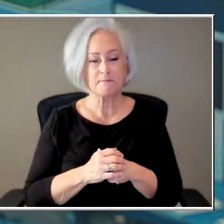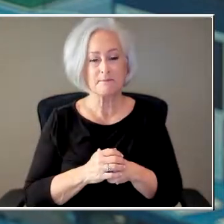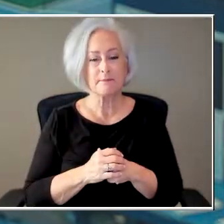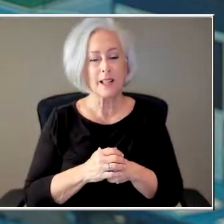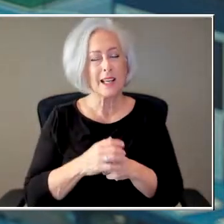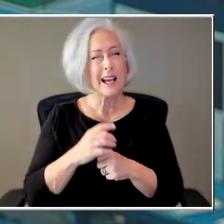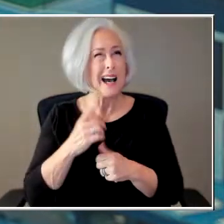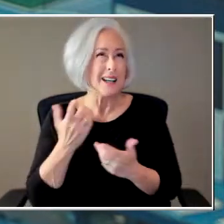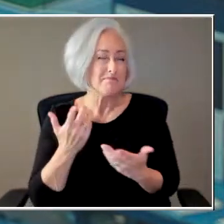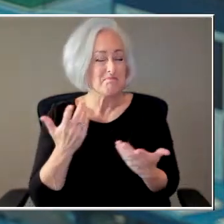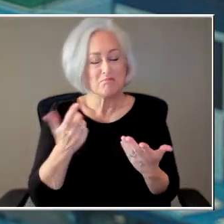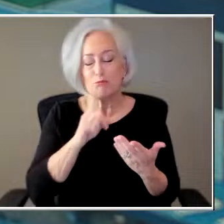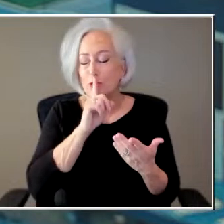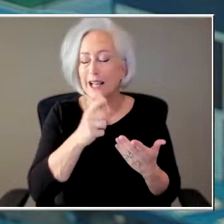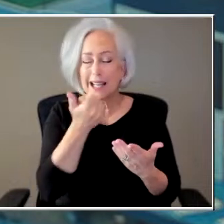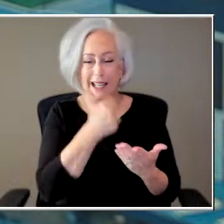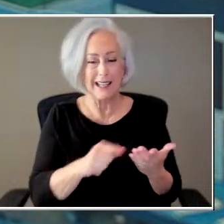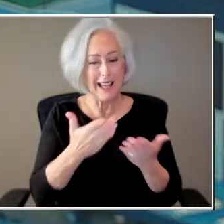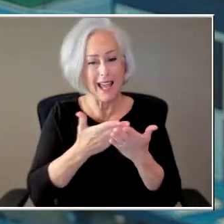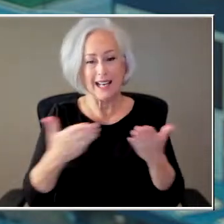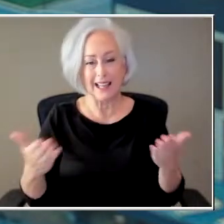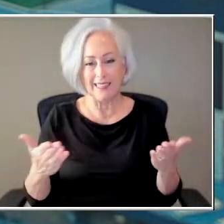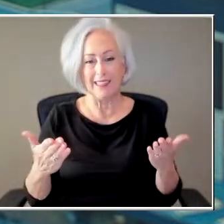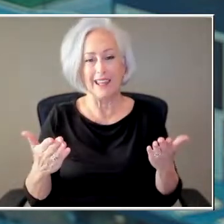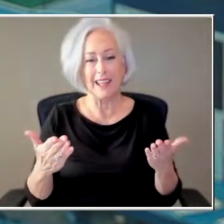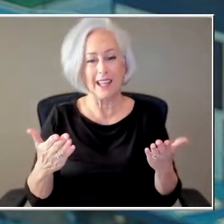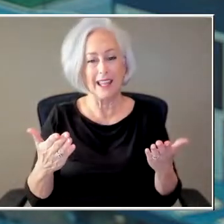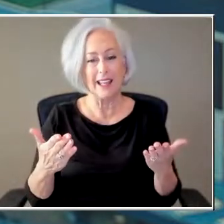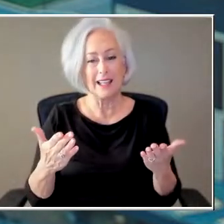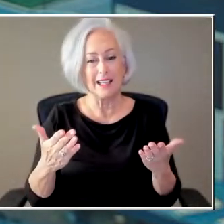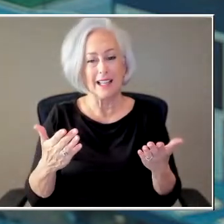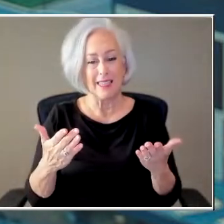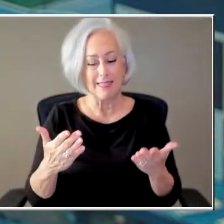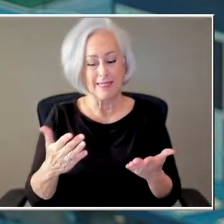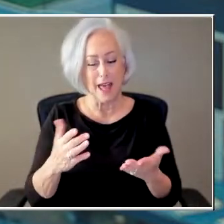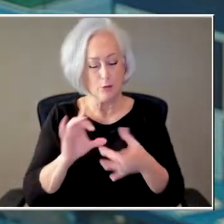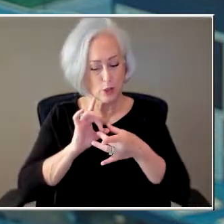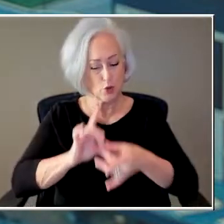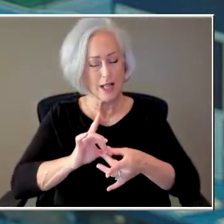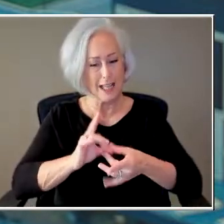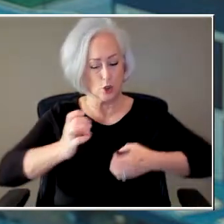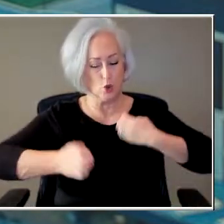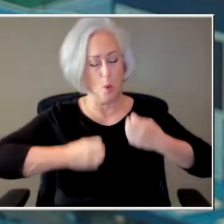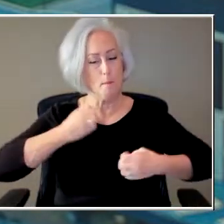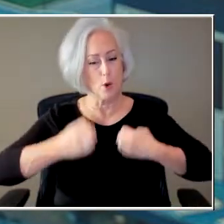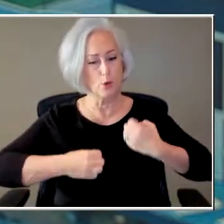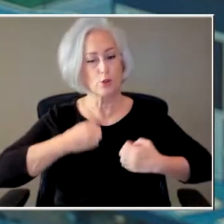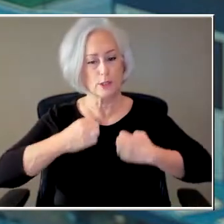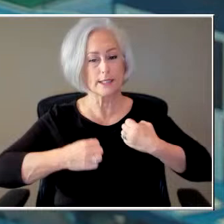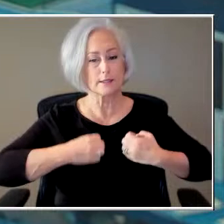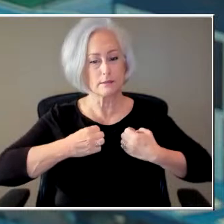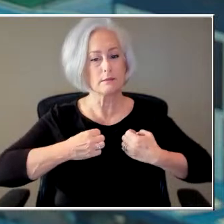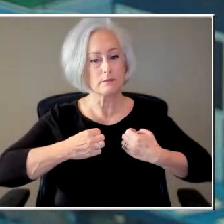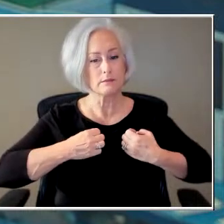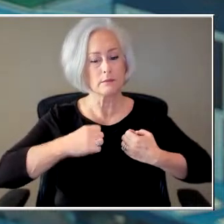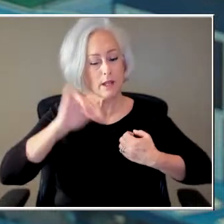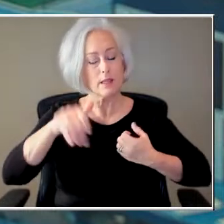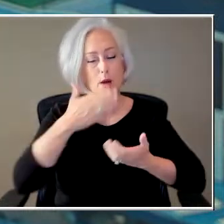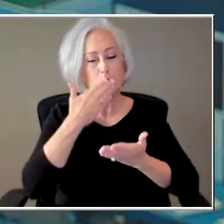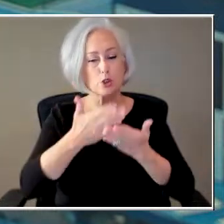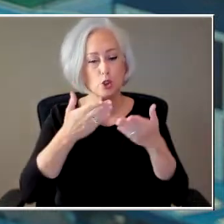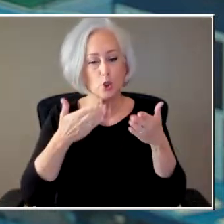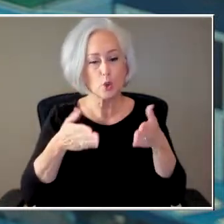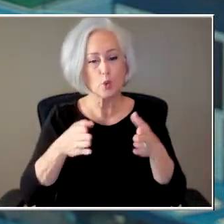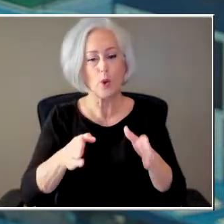just anything that really dealt with the emotions and were, a good way to, process